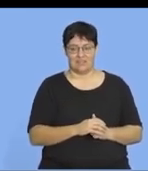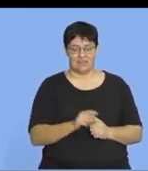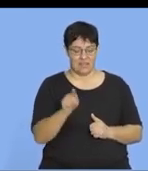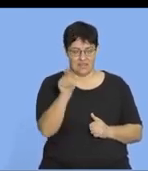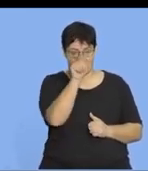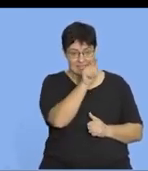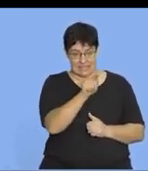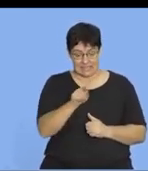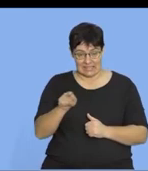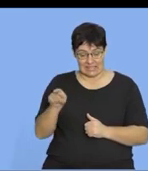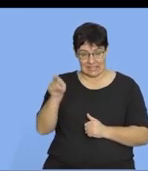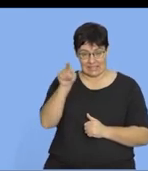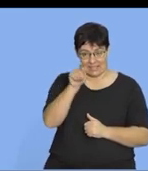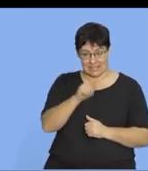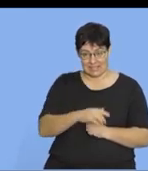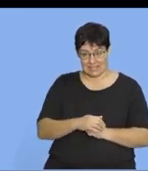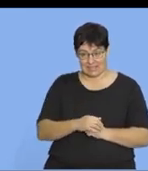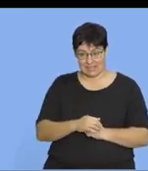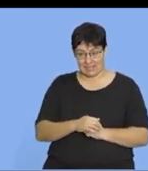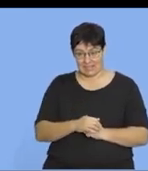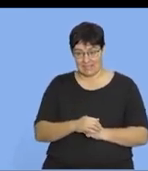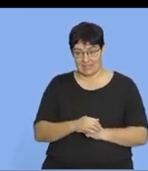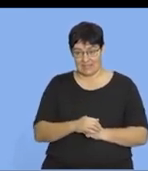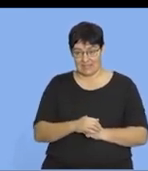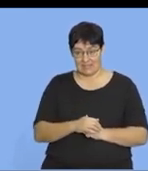this little part here,